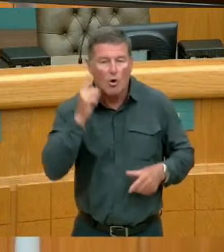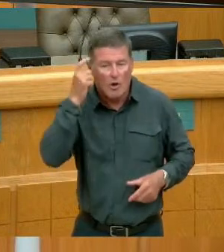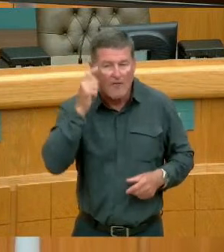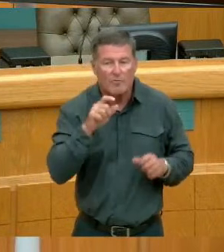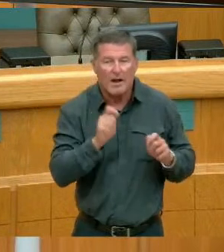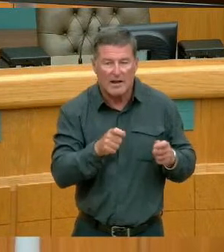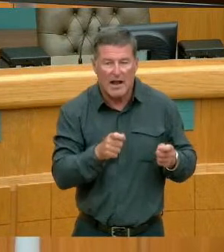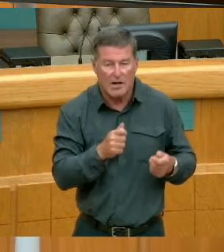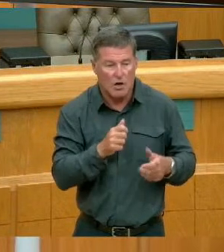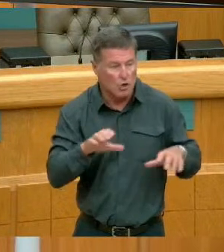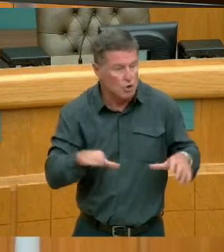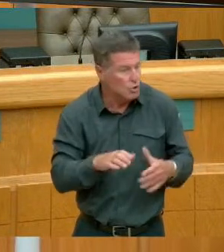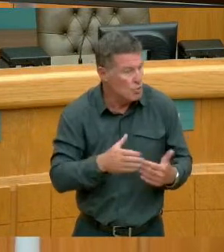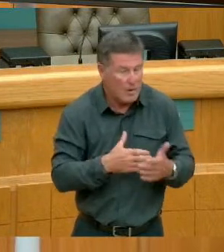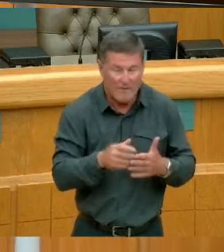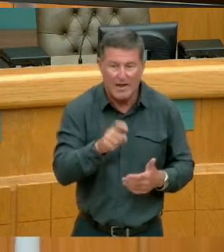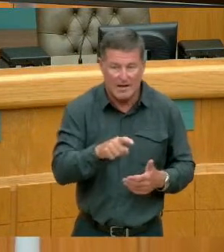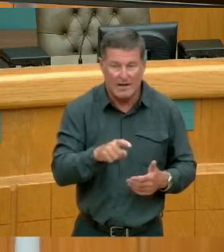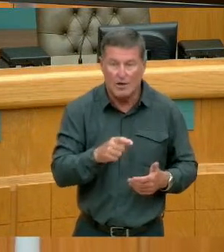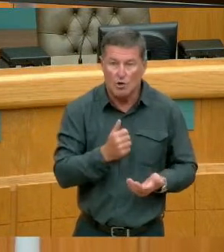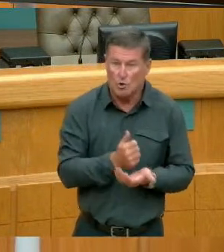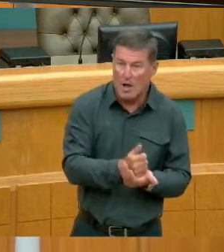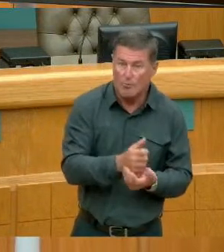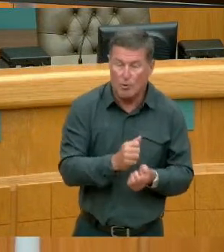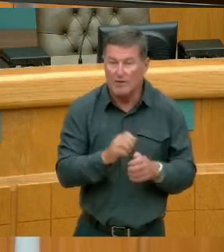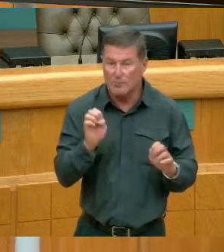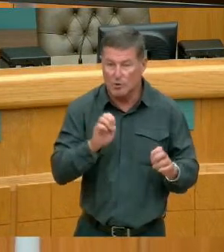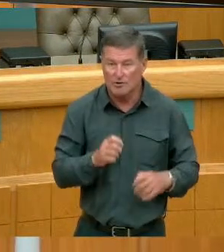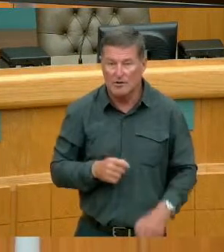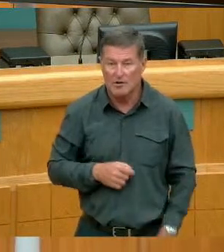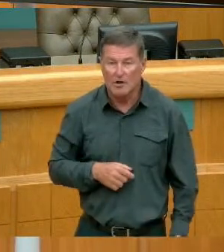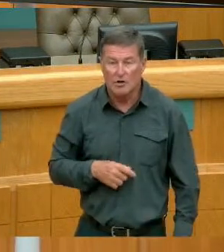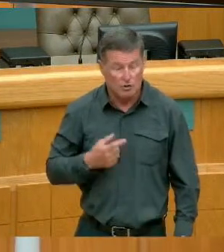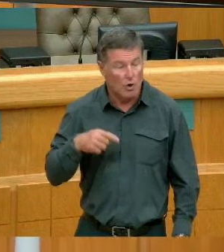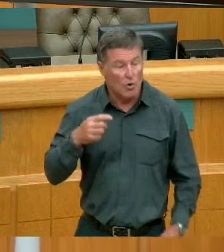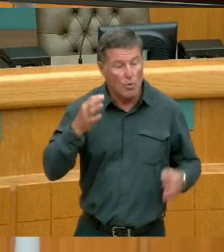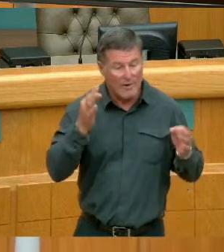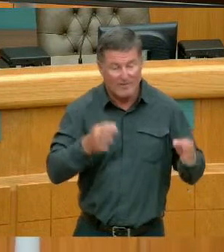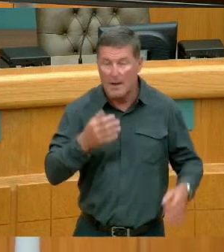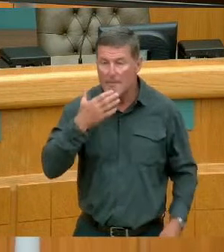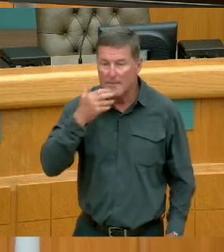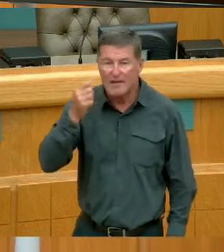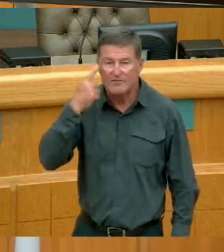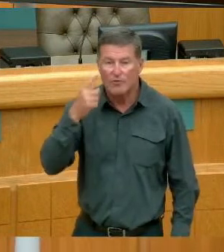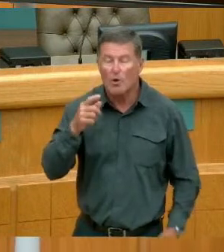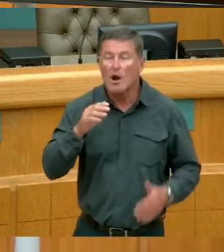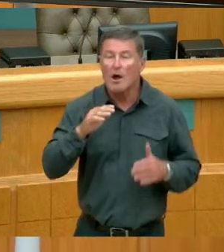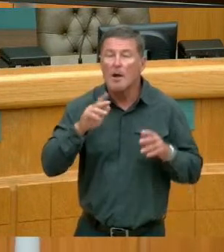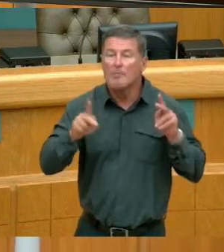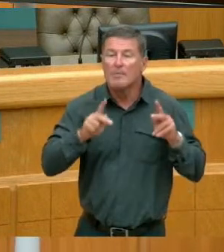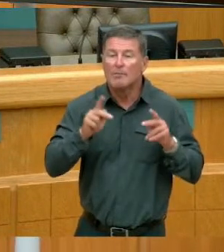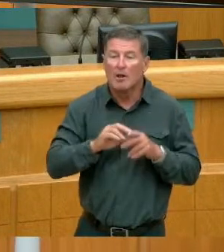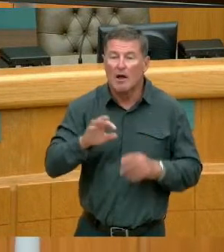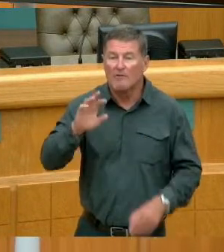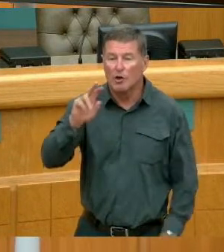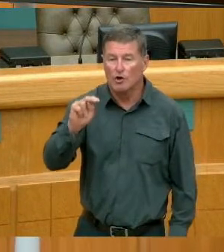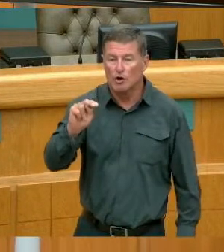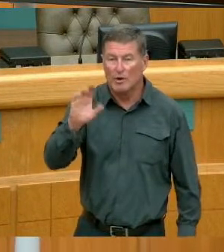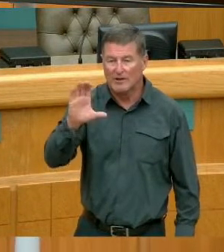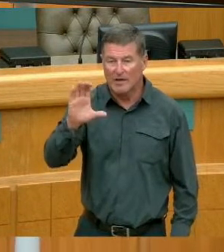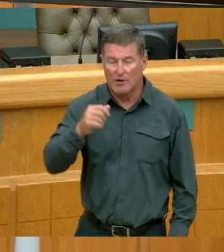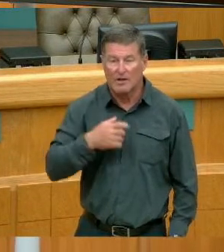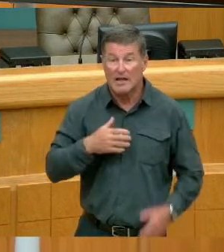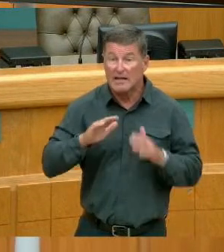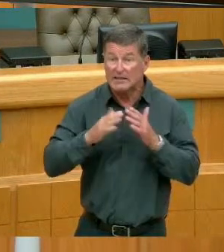in that emergency. And in this case, we have deemed it's in the best interest of the citizens of Nueces County that our